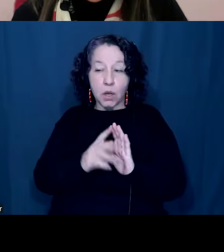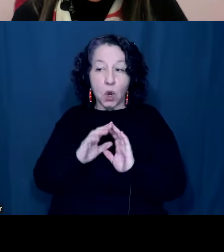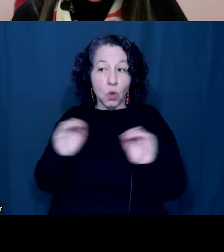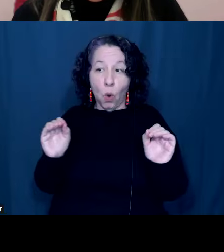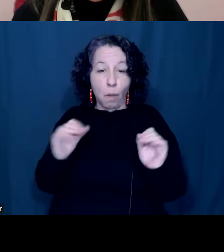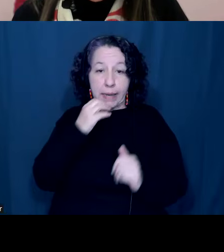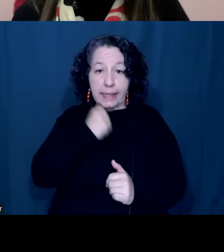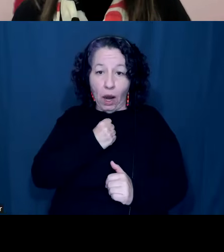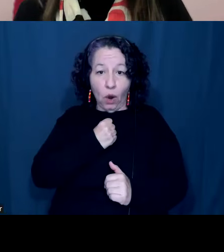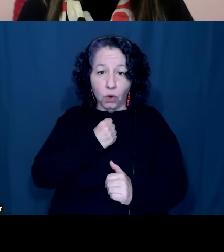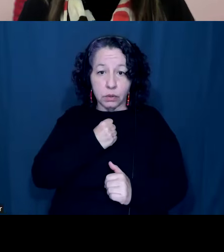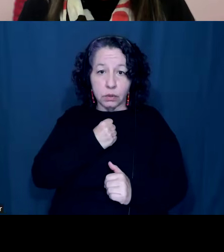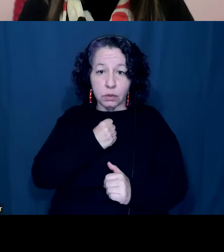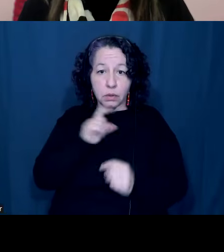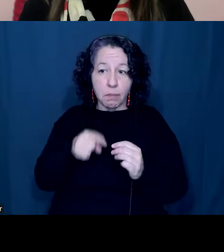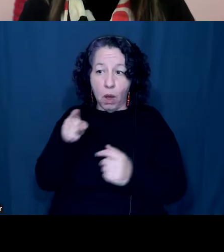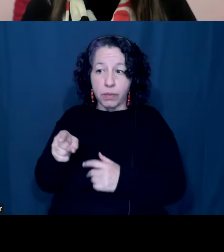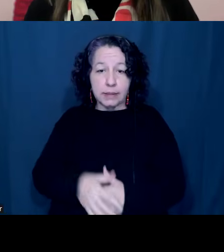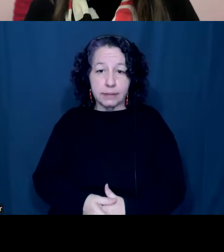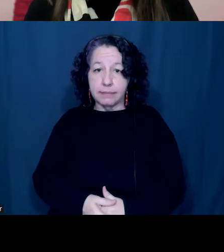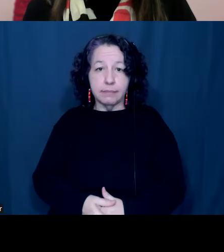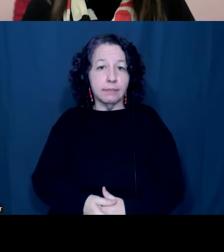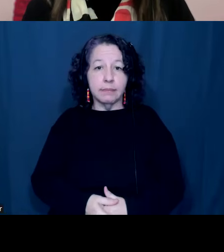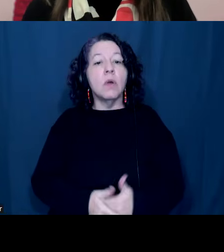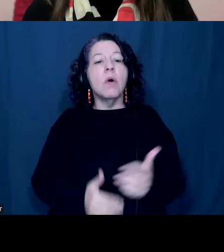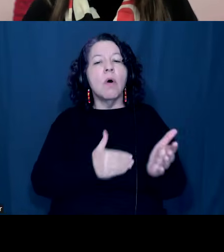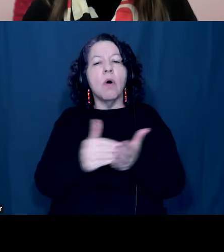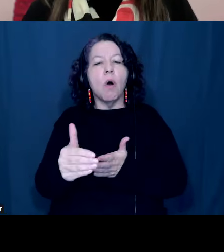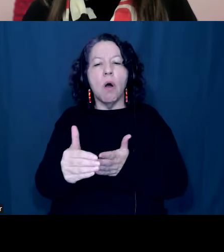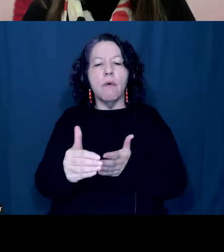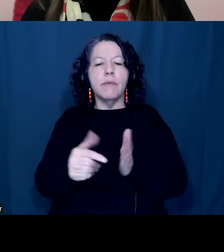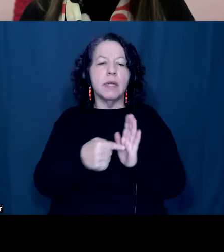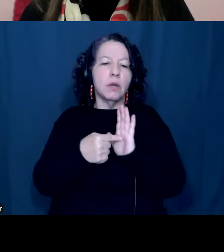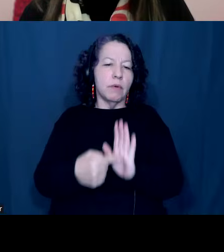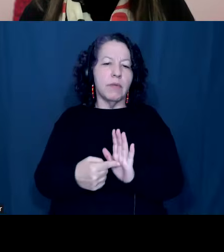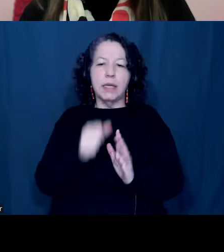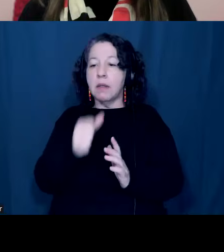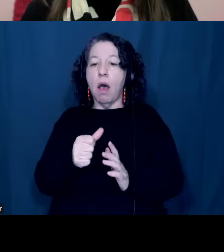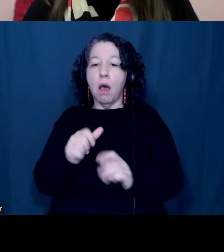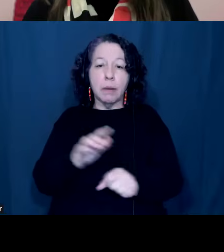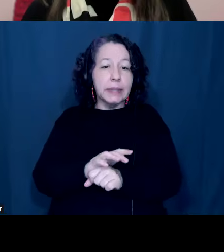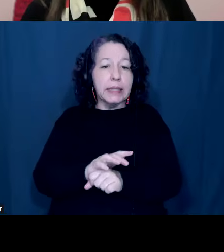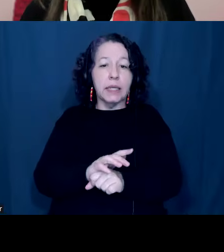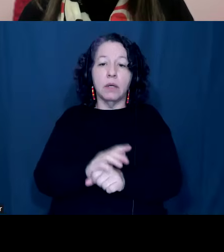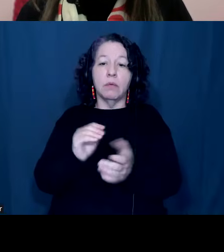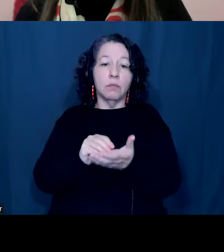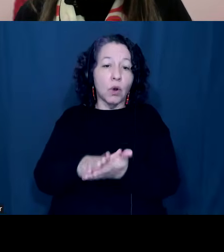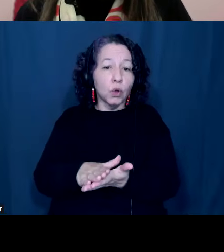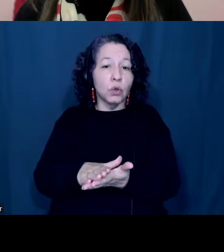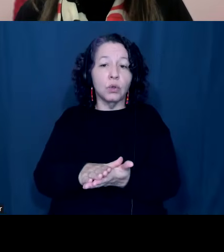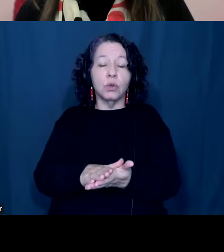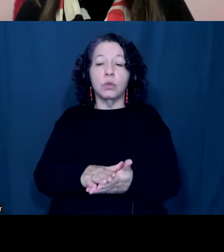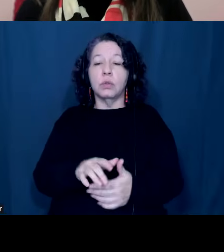cares. Most often, it reflects incomplete records, unclear